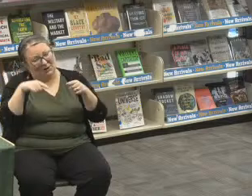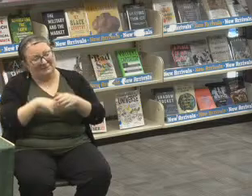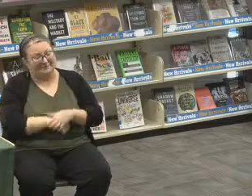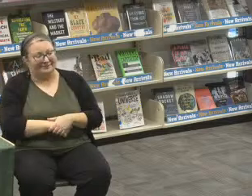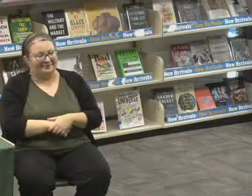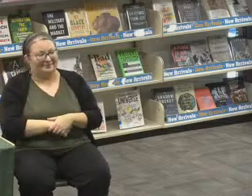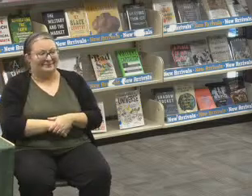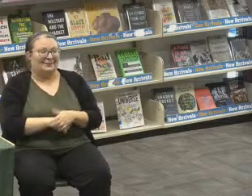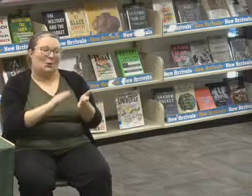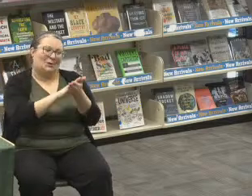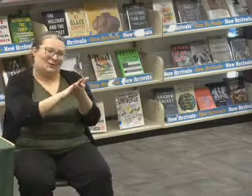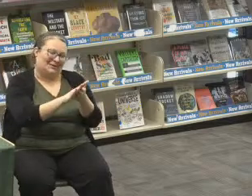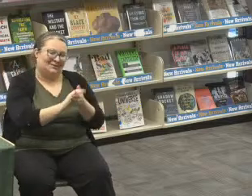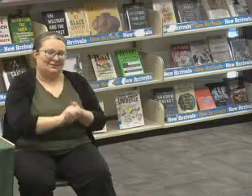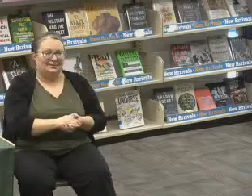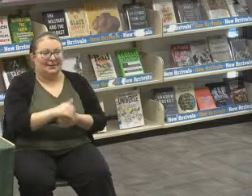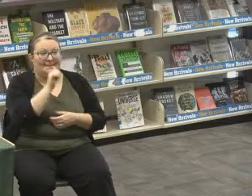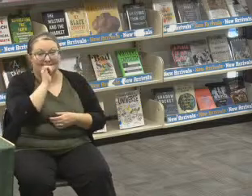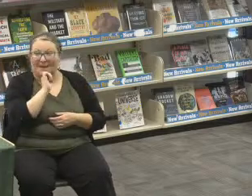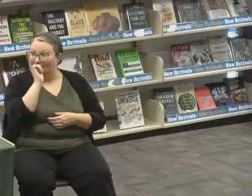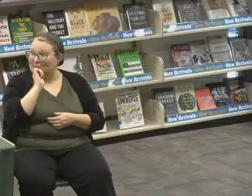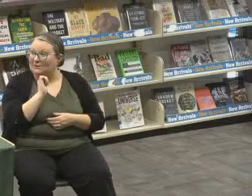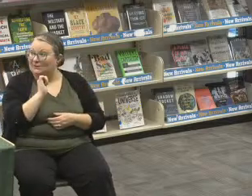You're very kind. Patient.